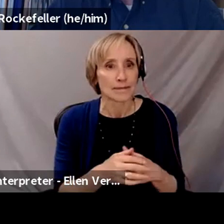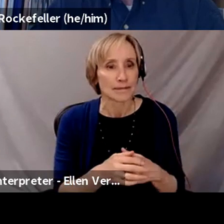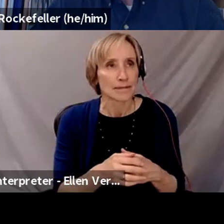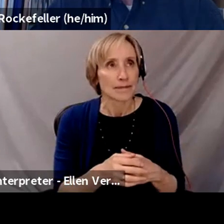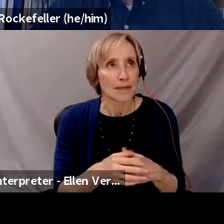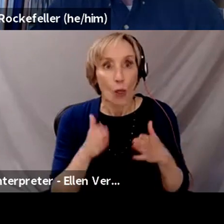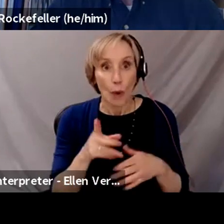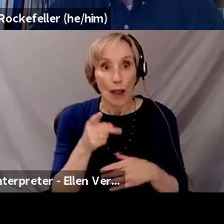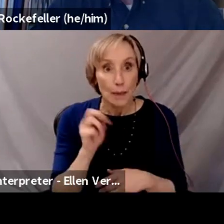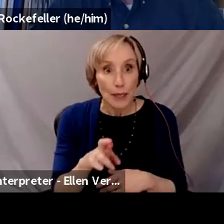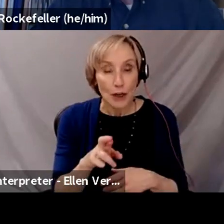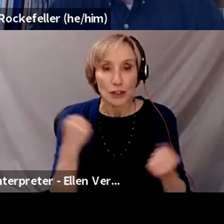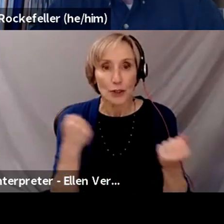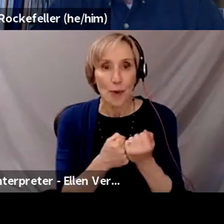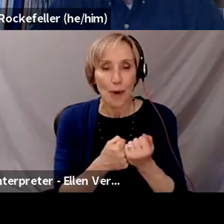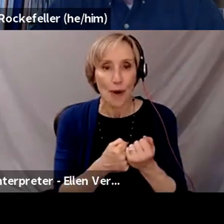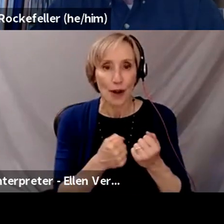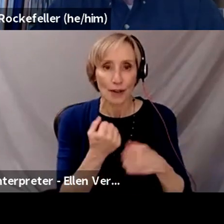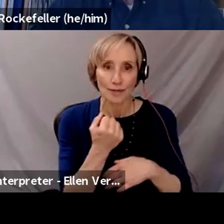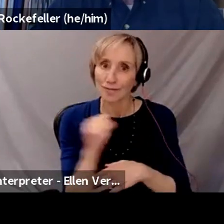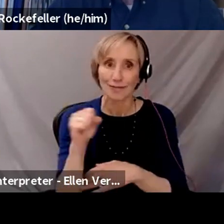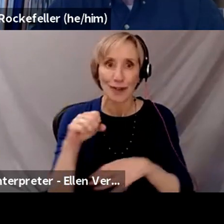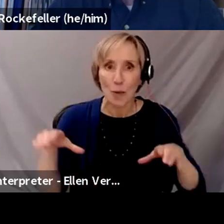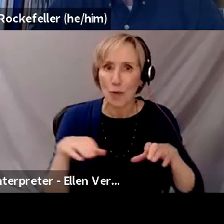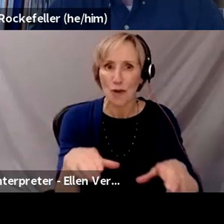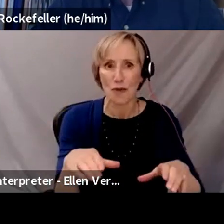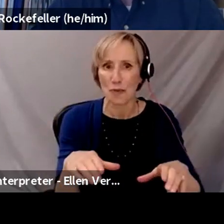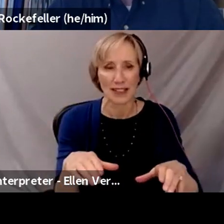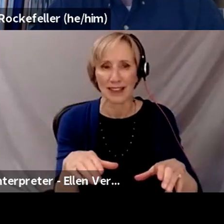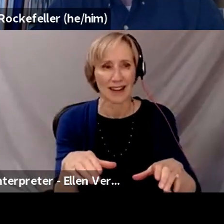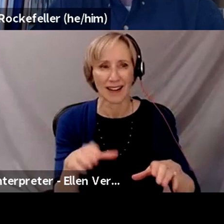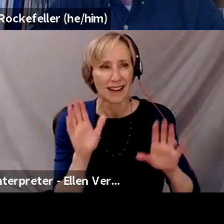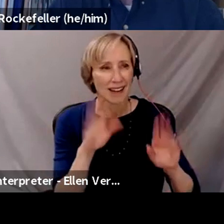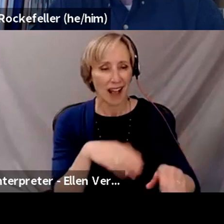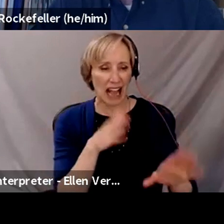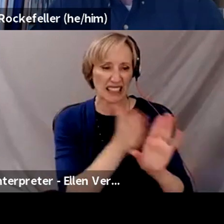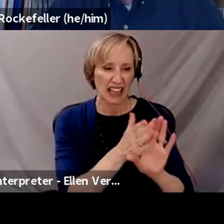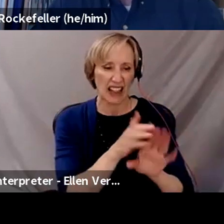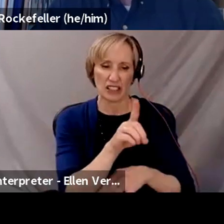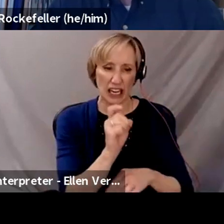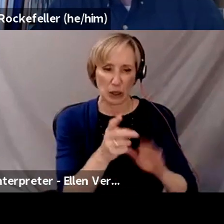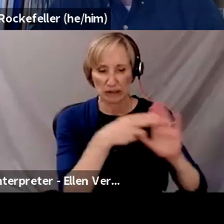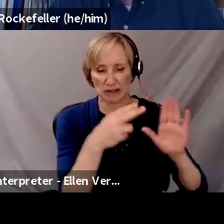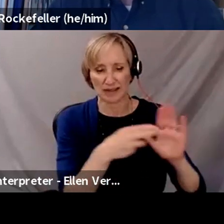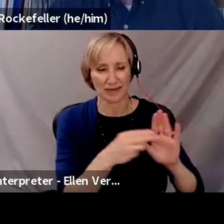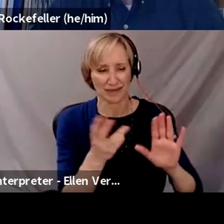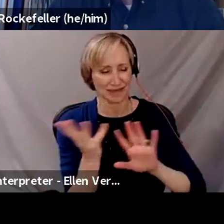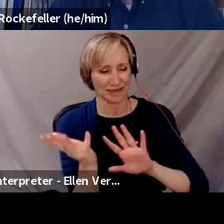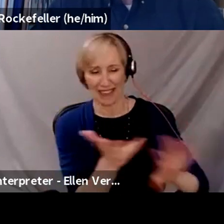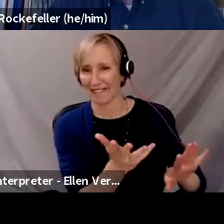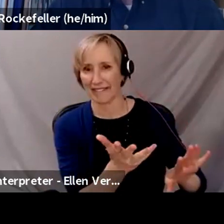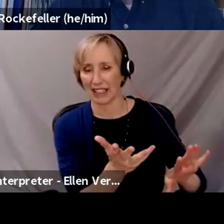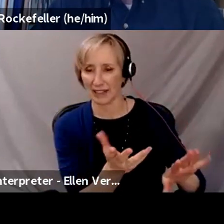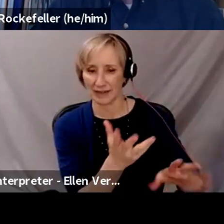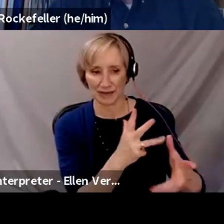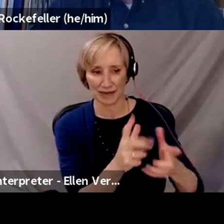the peer support movement moves away from pathologizing people and sees us all as just people who